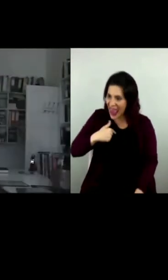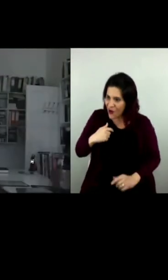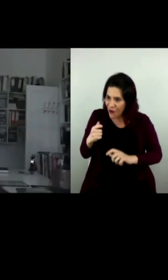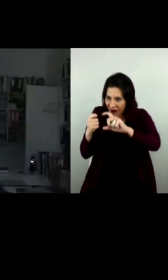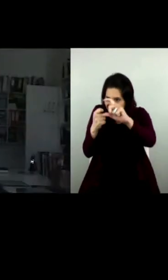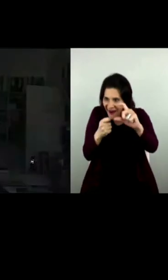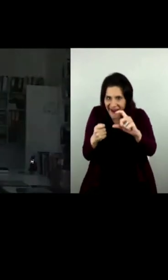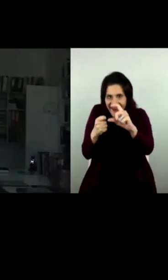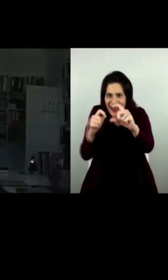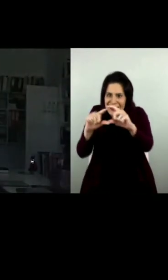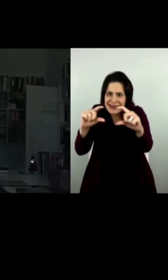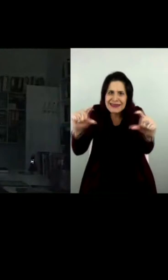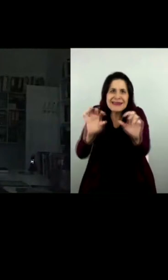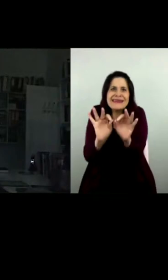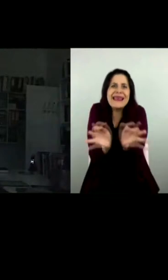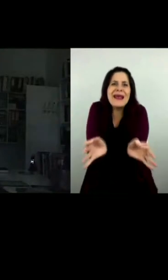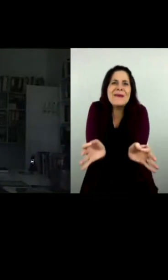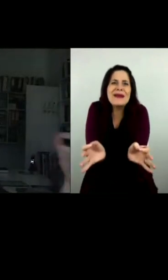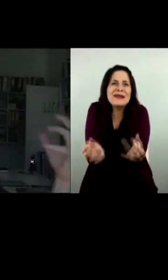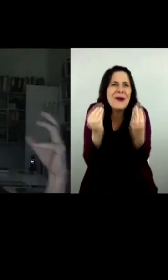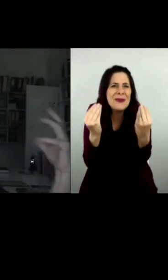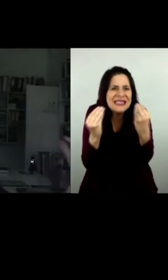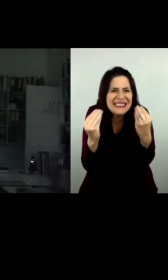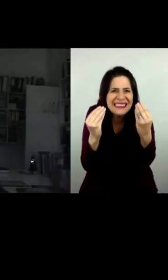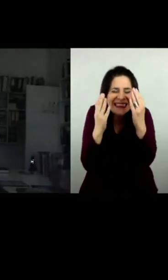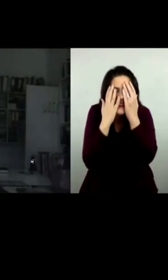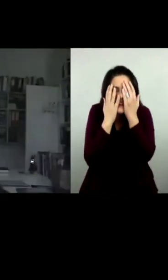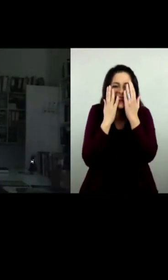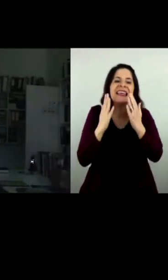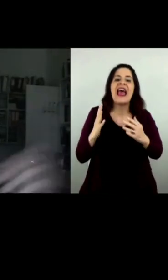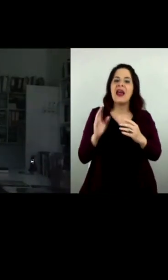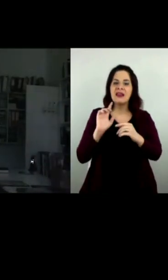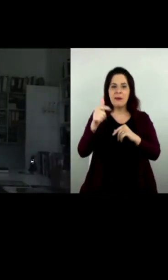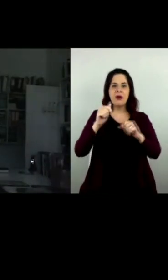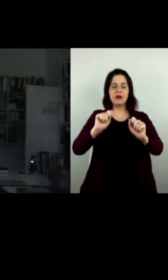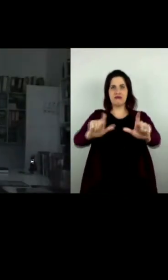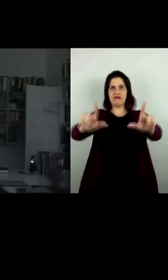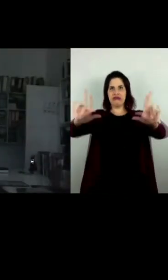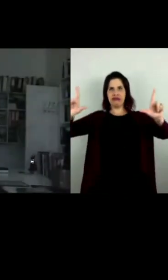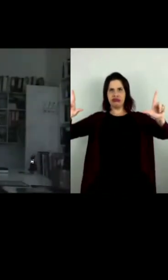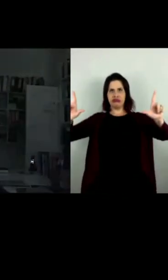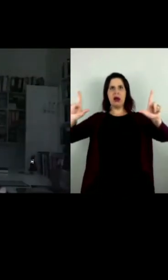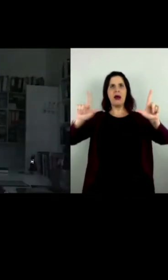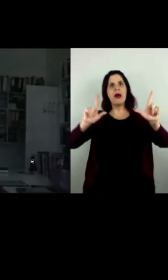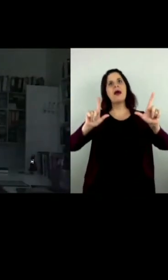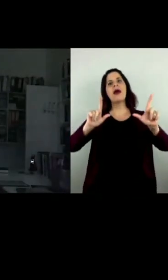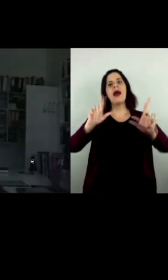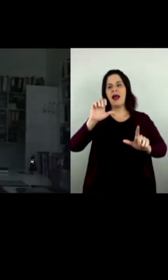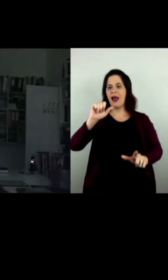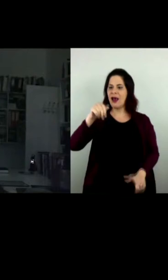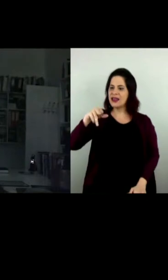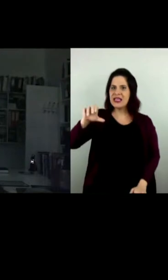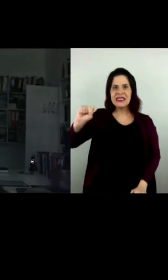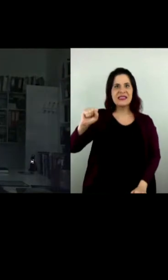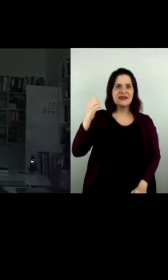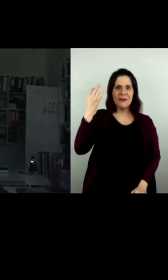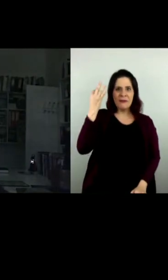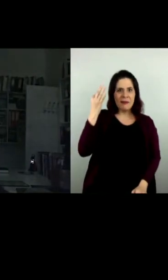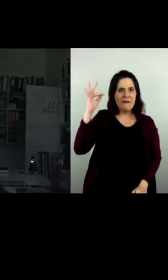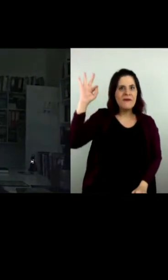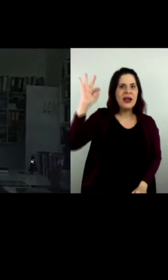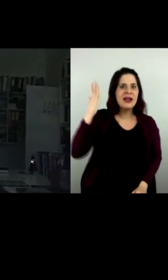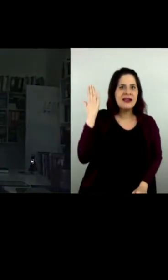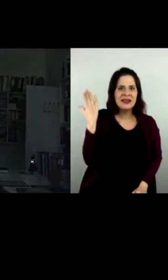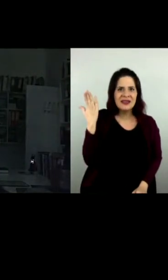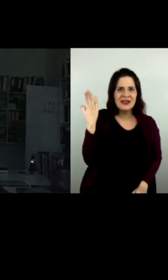the big screens in Cannes, they're so technical, shot for this, and yet